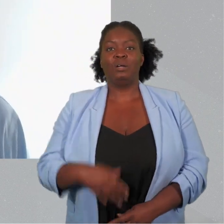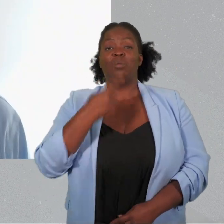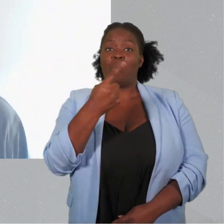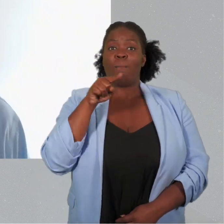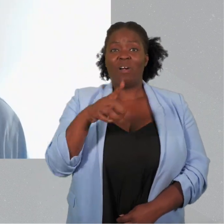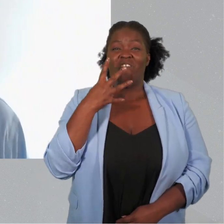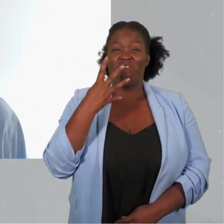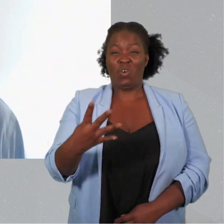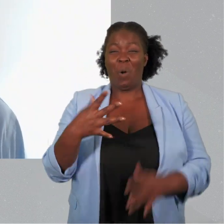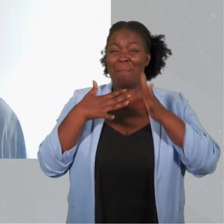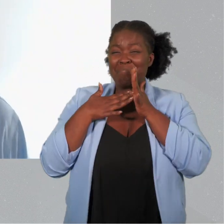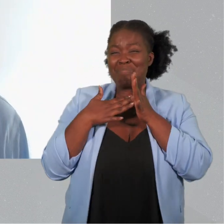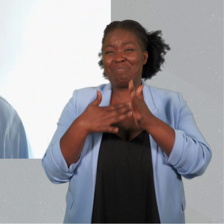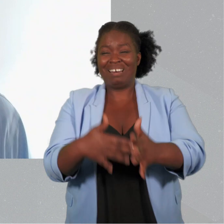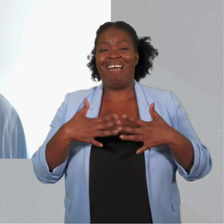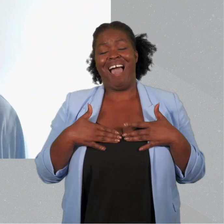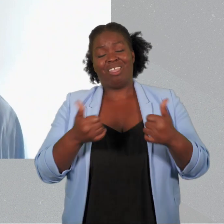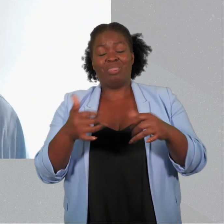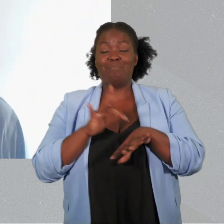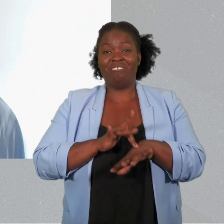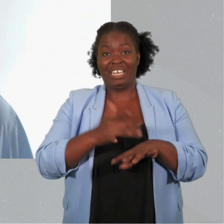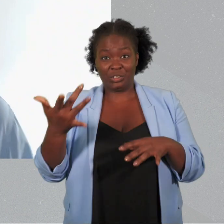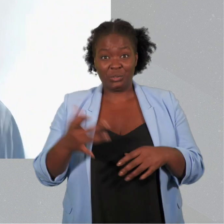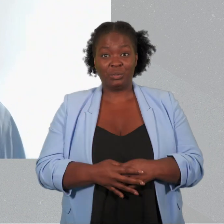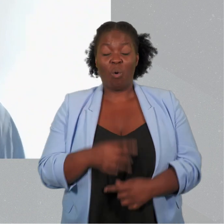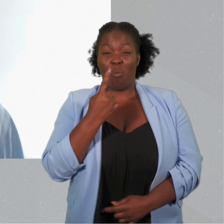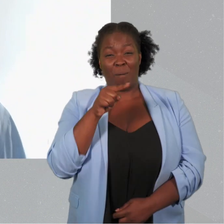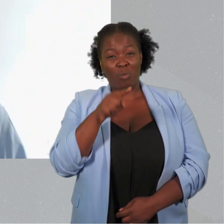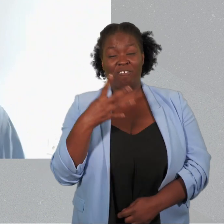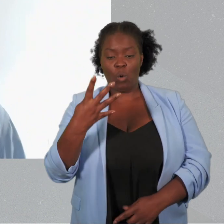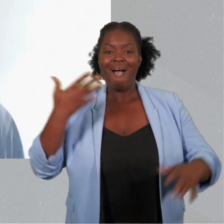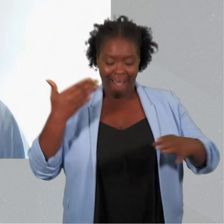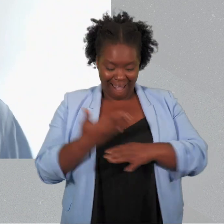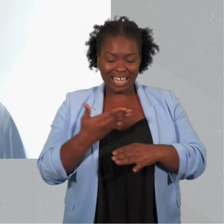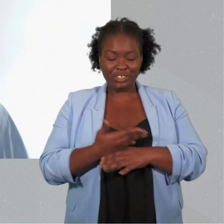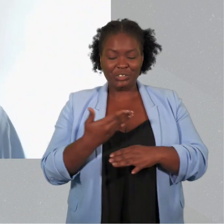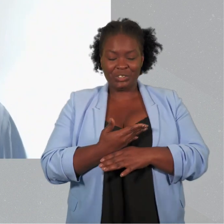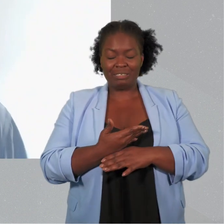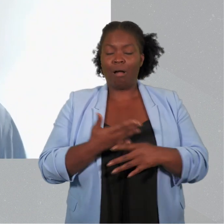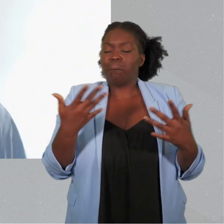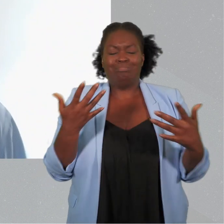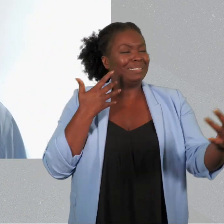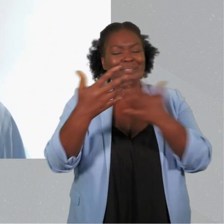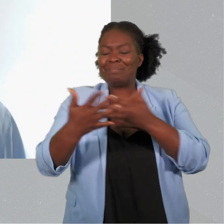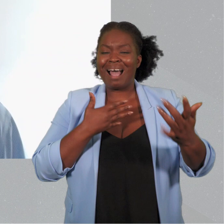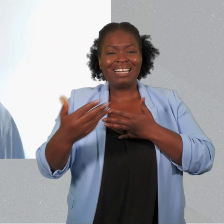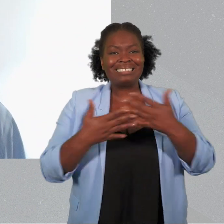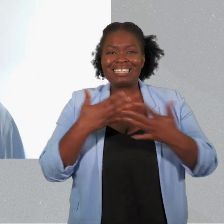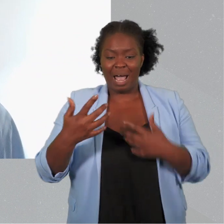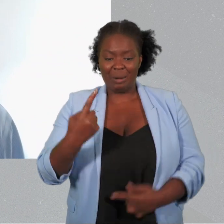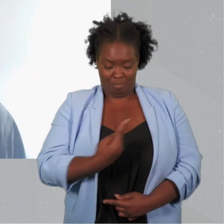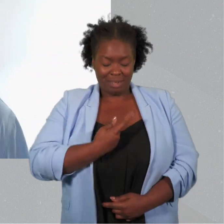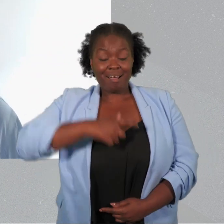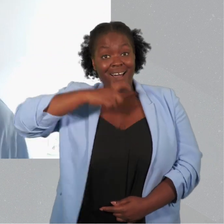professionals in this country. 1.4 million of us. And if we take 1.4 million actions, I don't care what they are. They can be something that